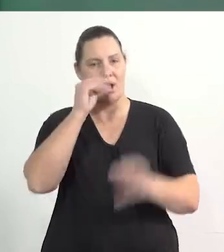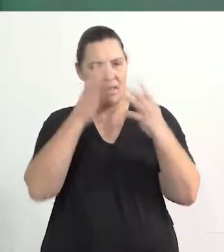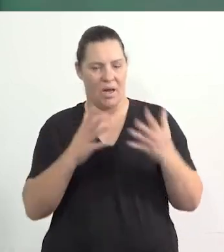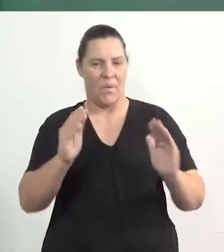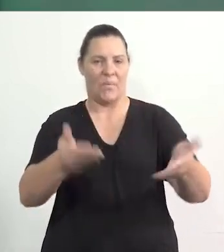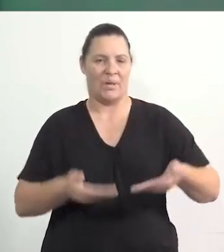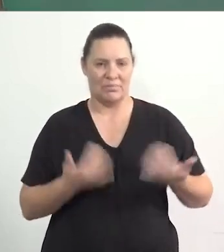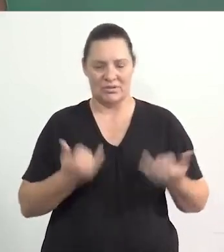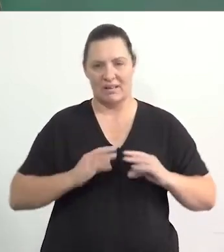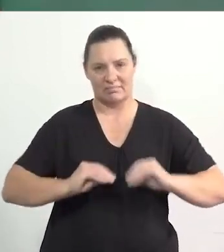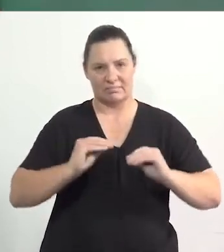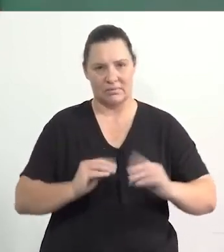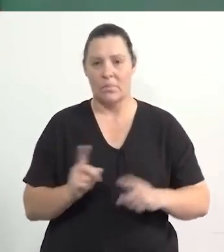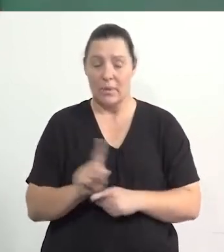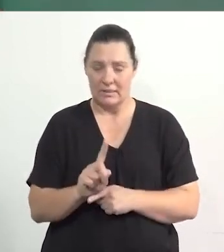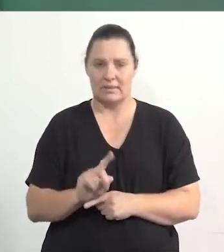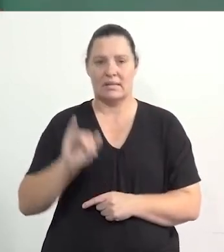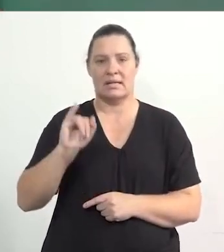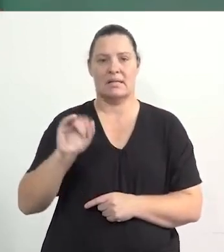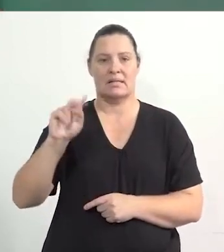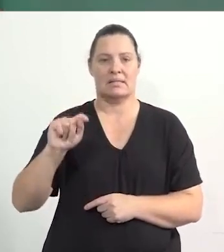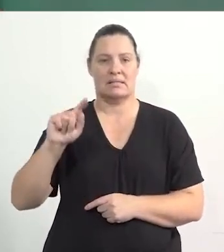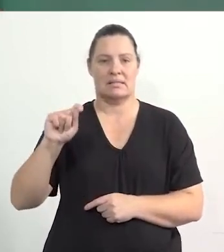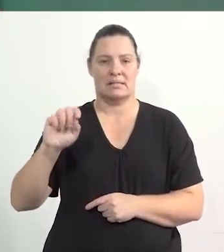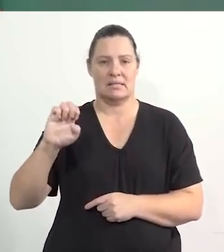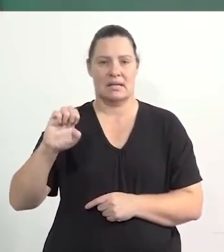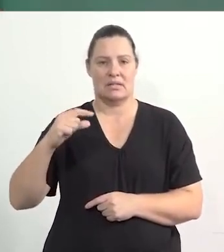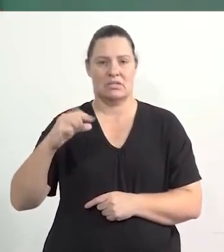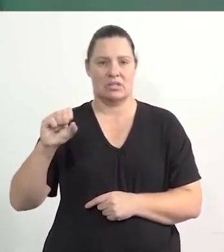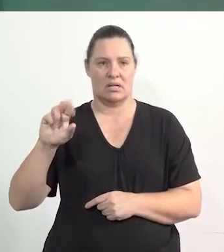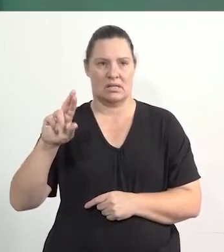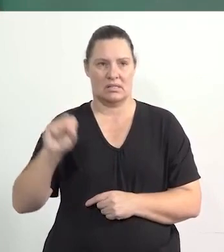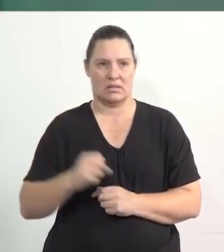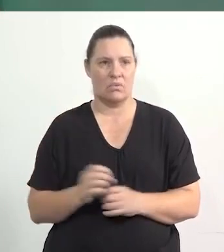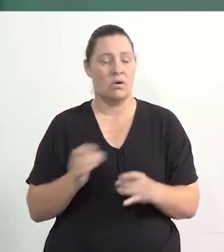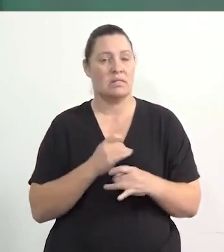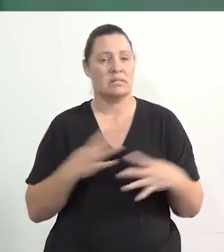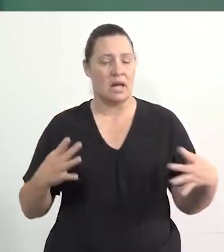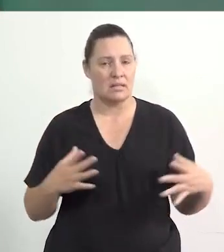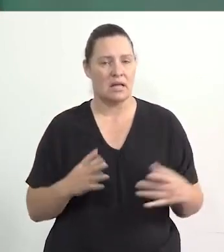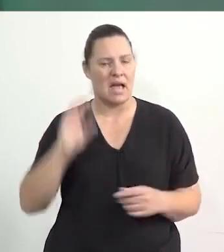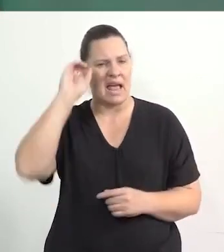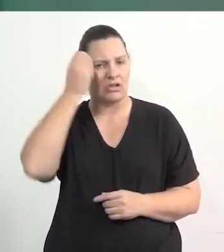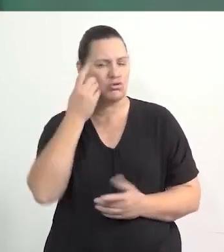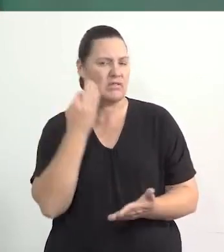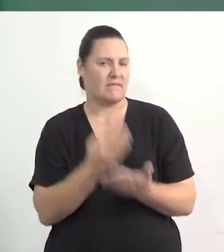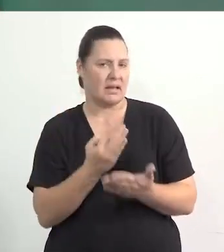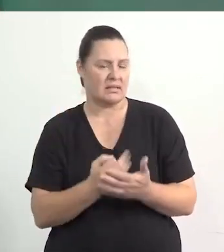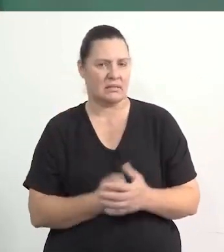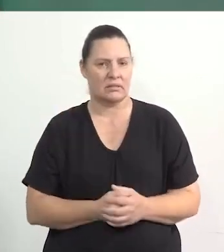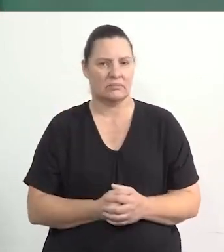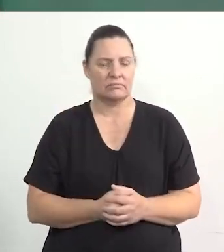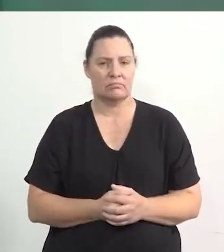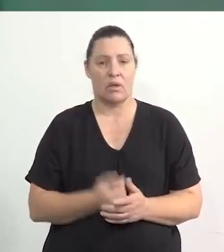Welcome, learners, to today's lesson about integers. So, let us start off with an interesting